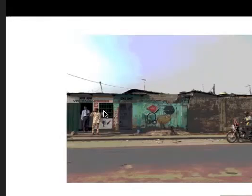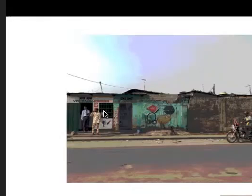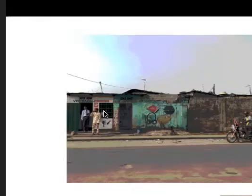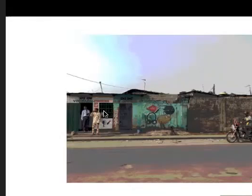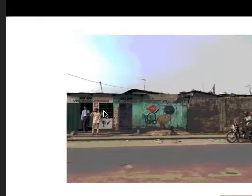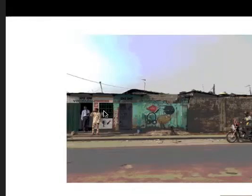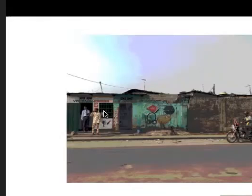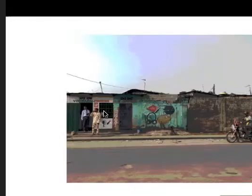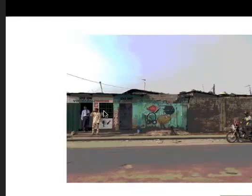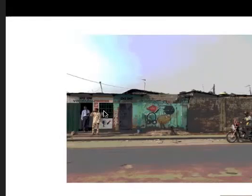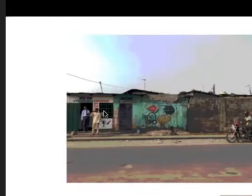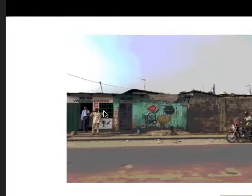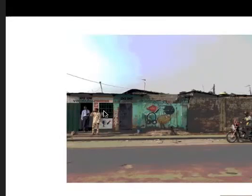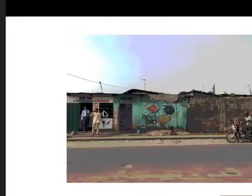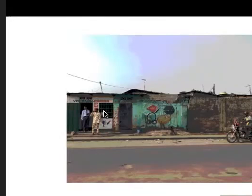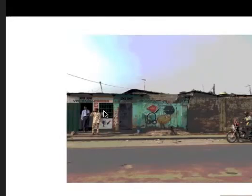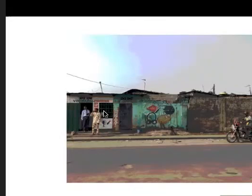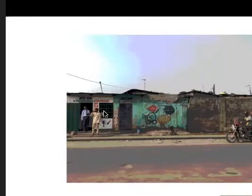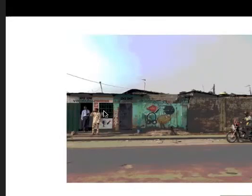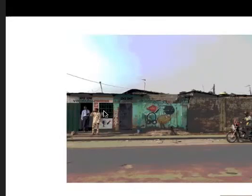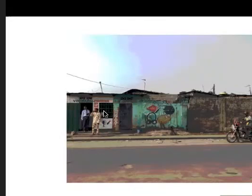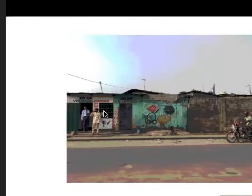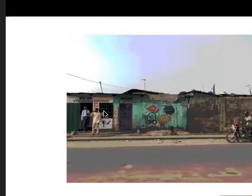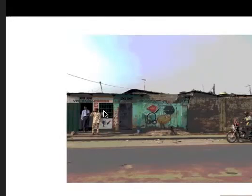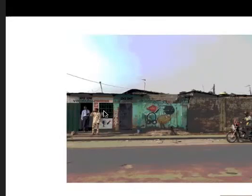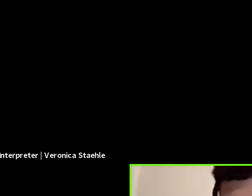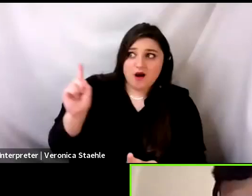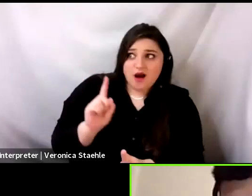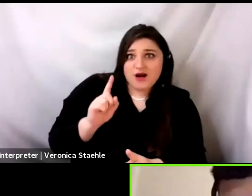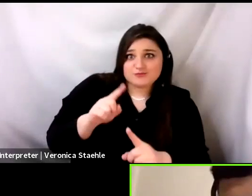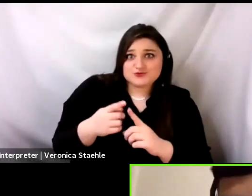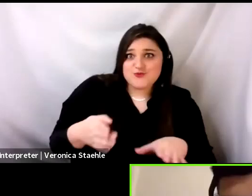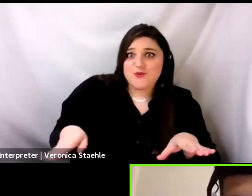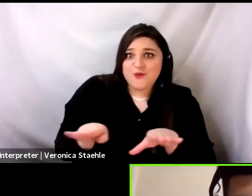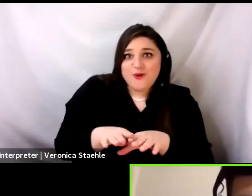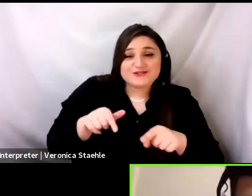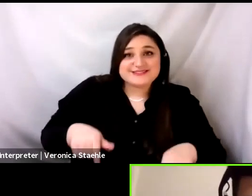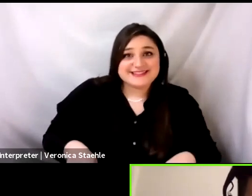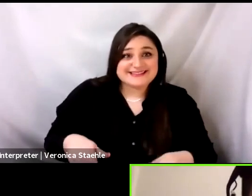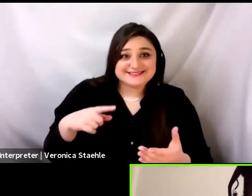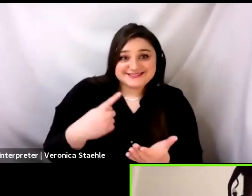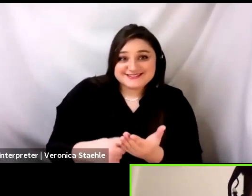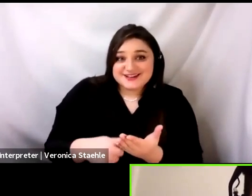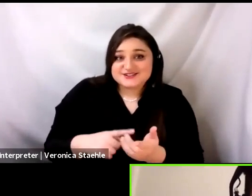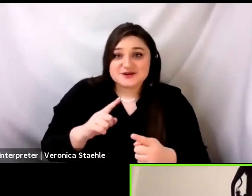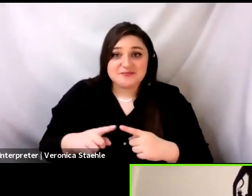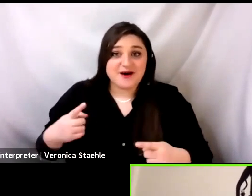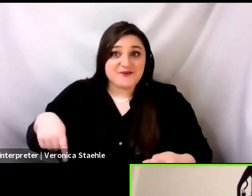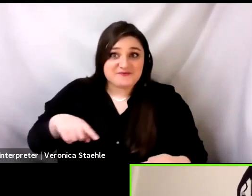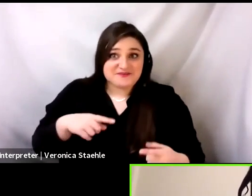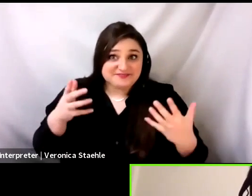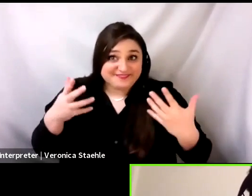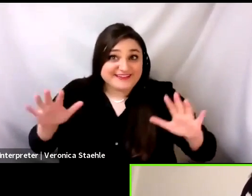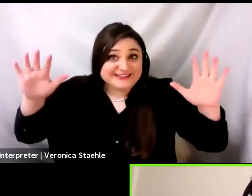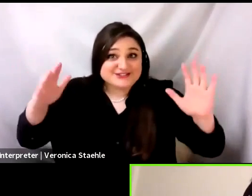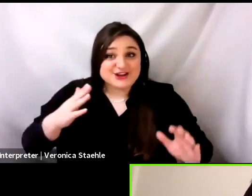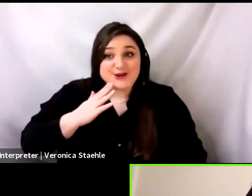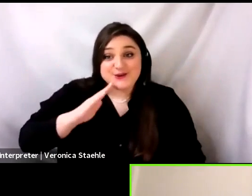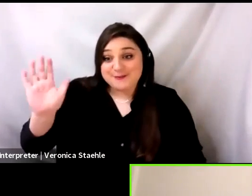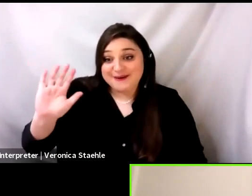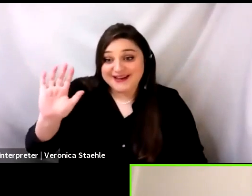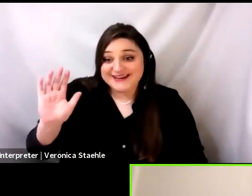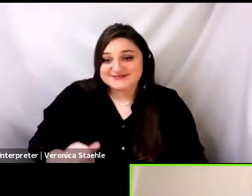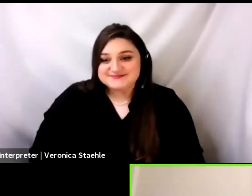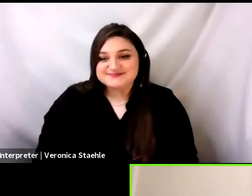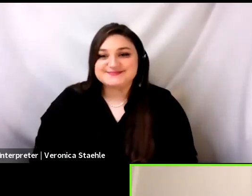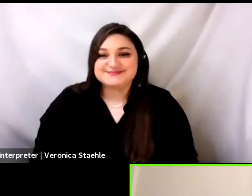uh i don't know if someone is coming to to close this but i guess we just say goodbye or something like